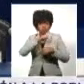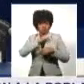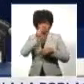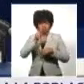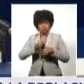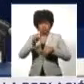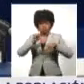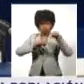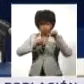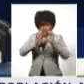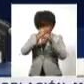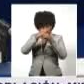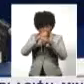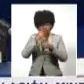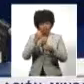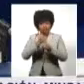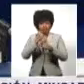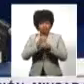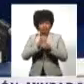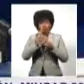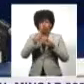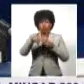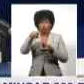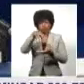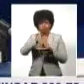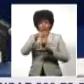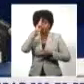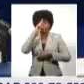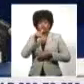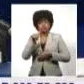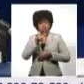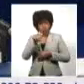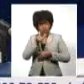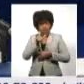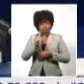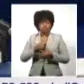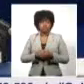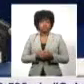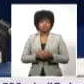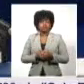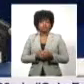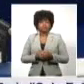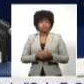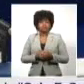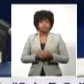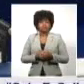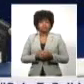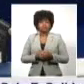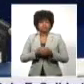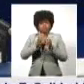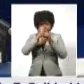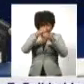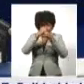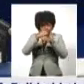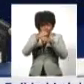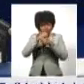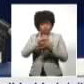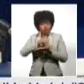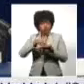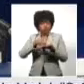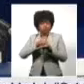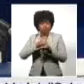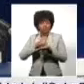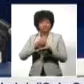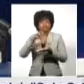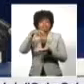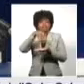studied to diagnose the presence of SARS-CoV-2 and COVID-19 disease. At the laboratory of the Pedro